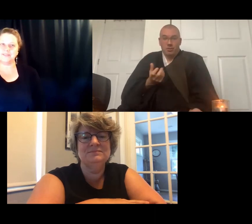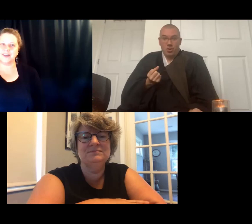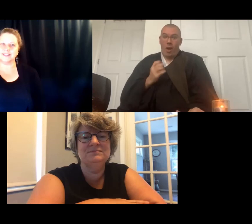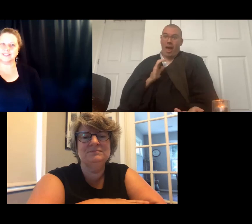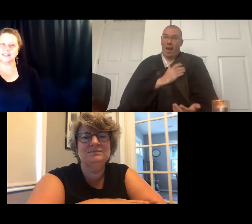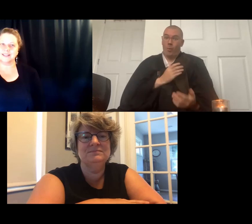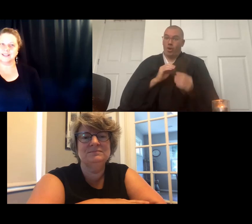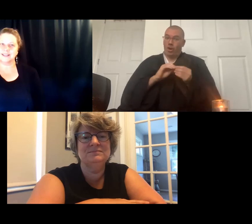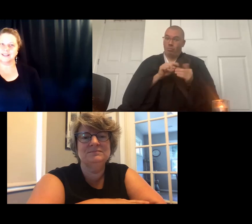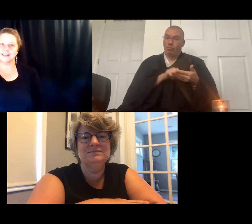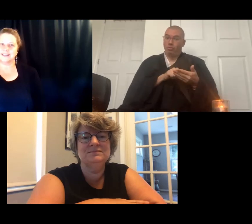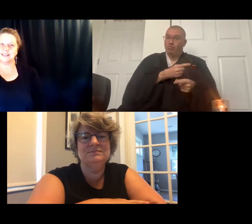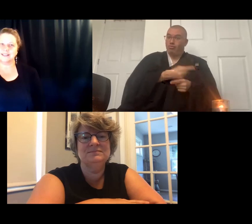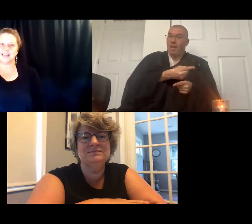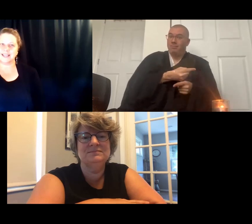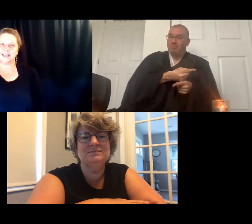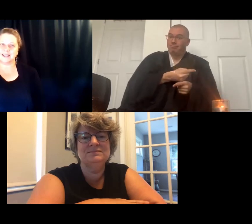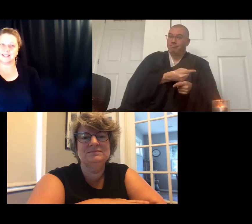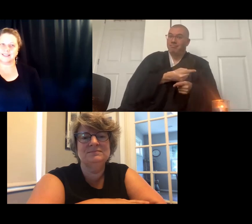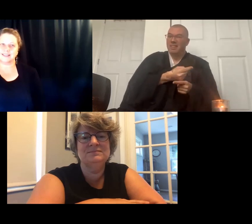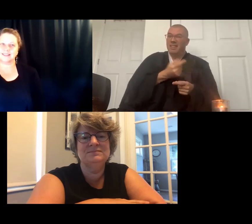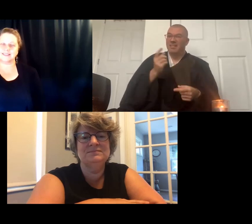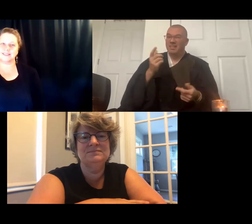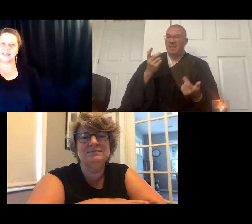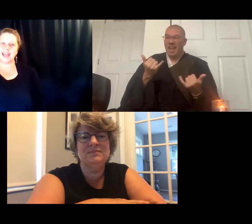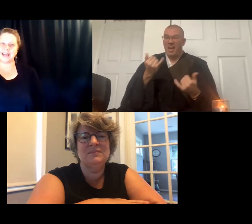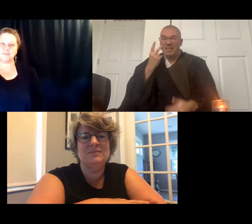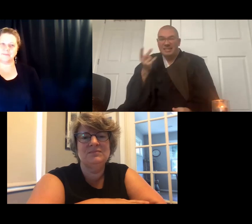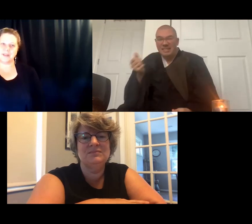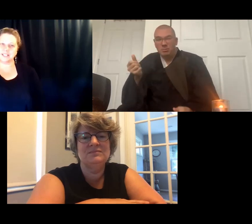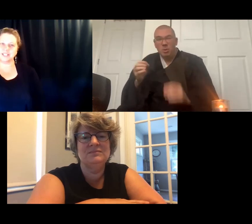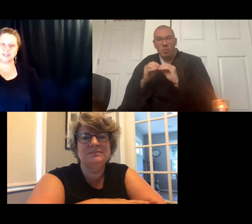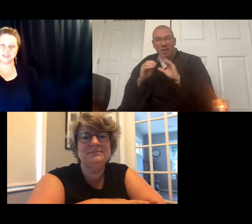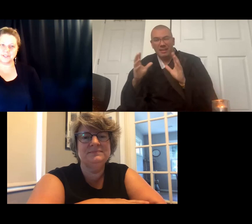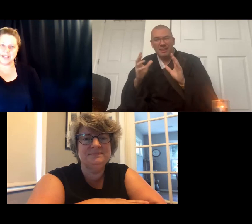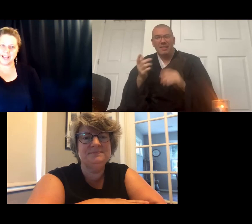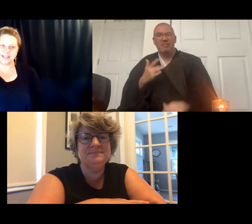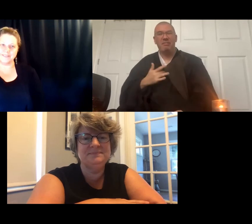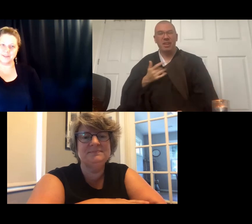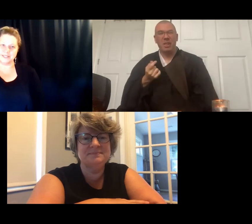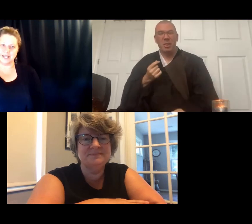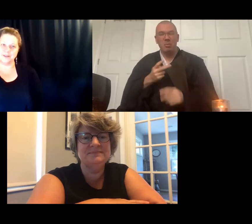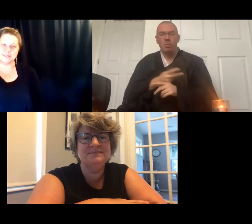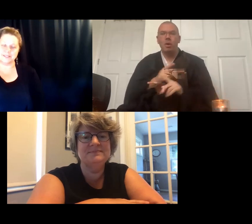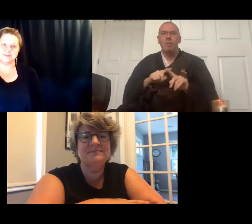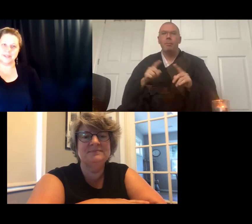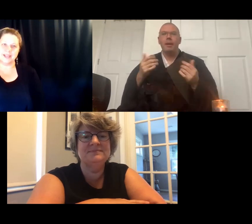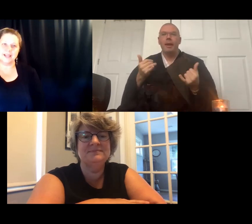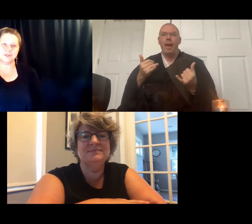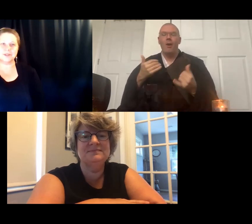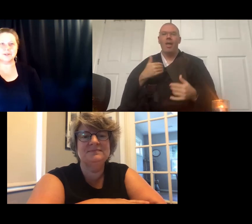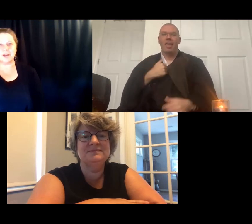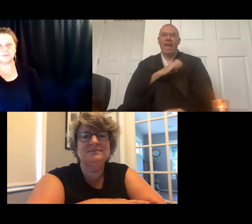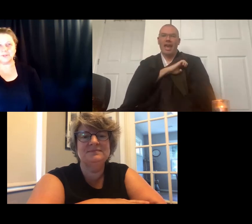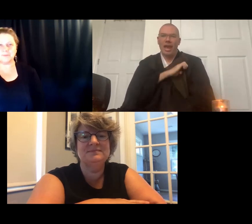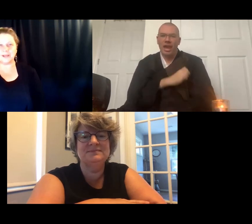they felt like they had a clearer understanding of themselves.